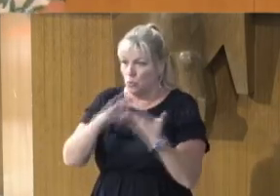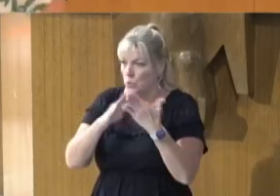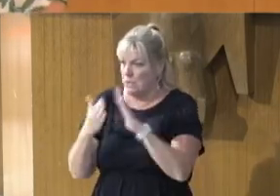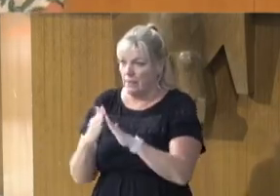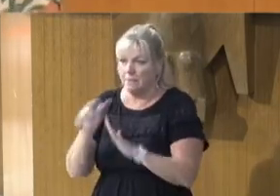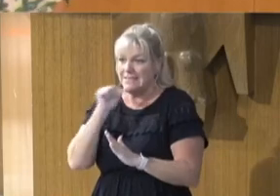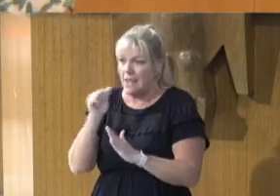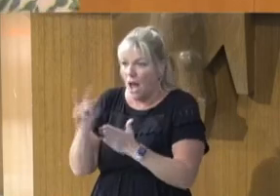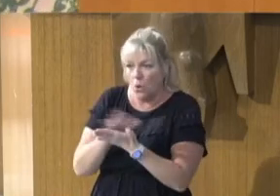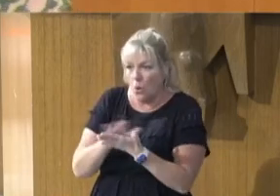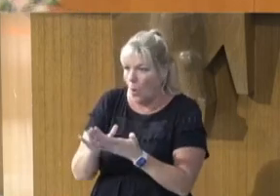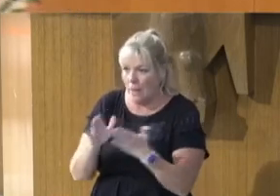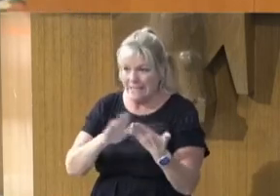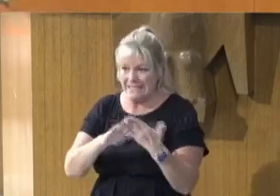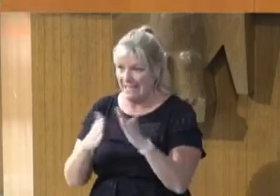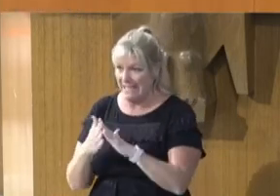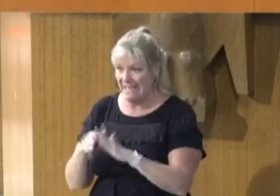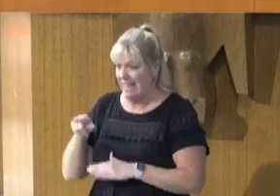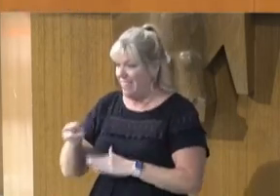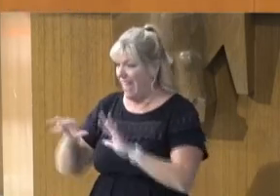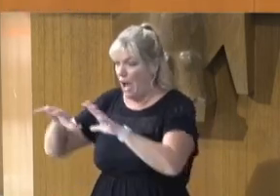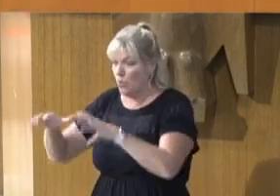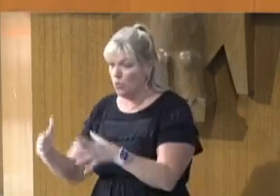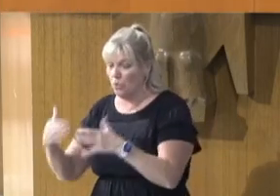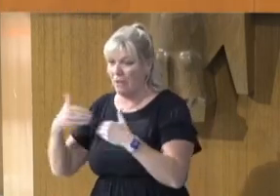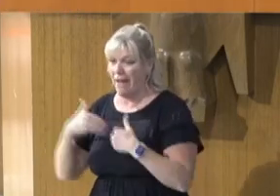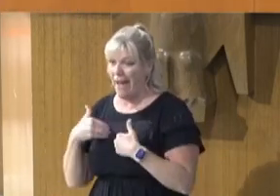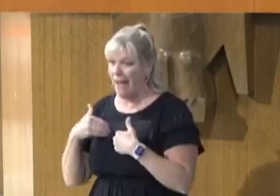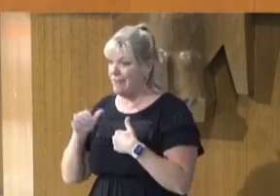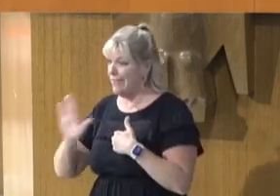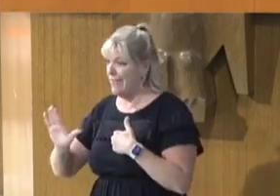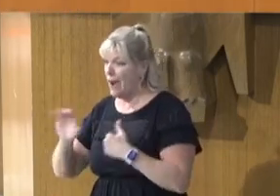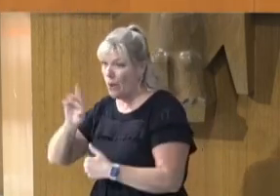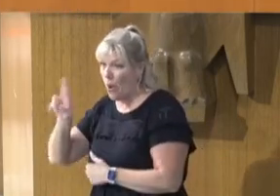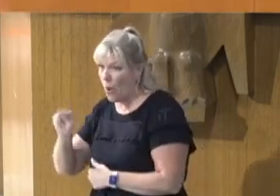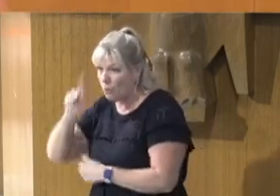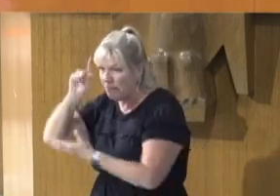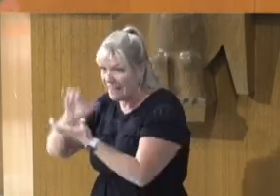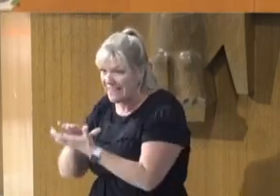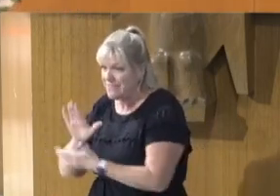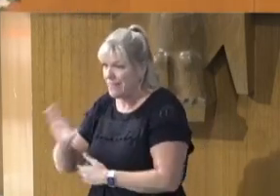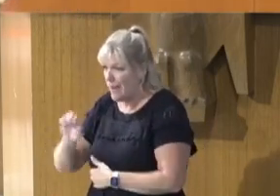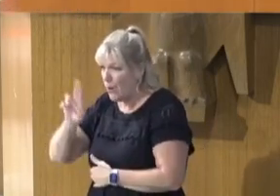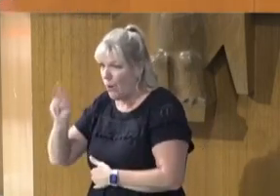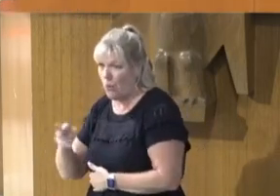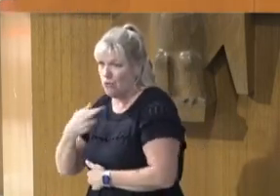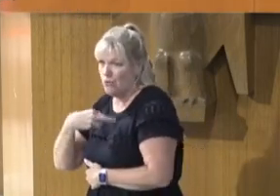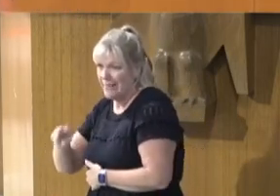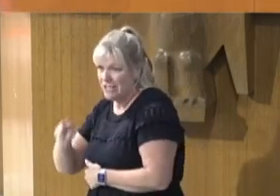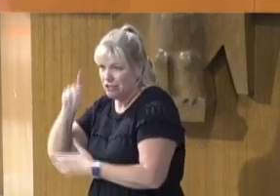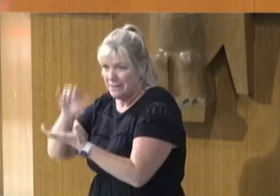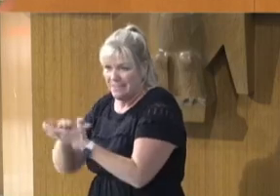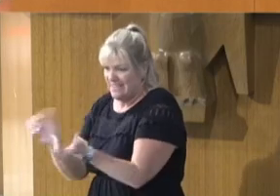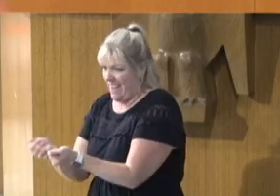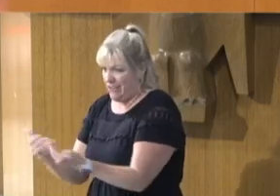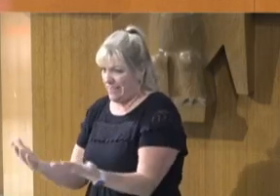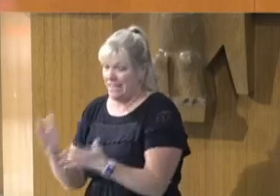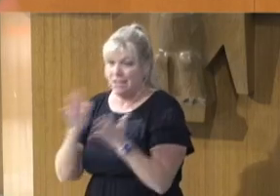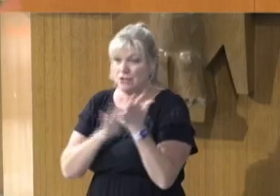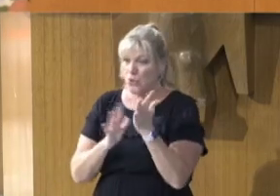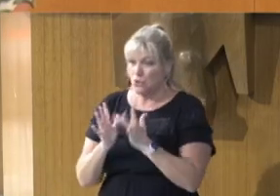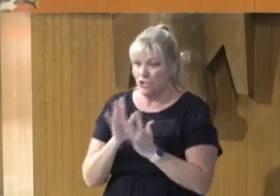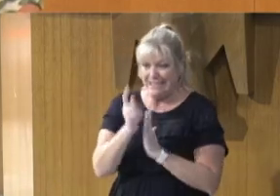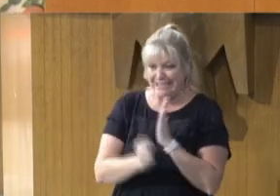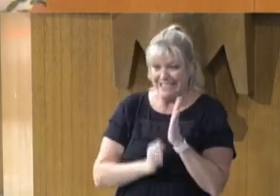has its own priesthood, its own religious calendar, its own theology, and therefore in Jesus' time, Samaritans were